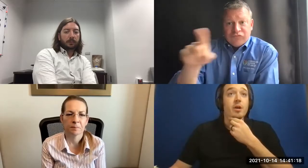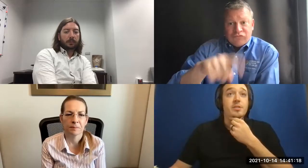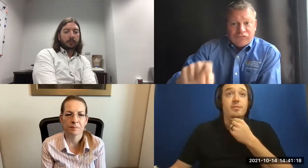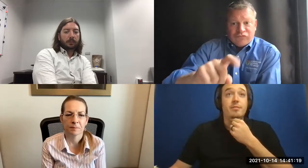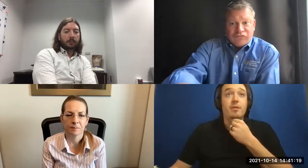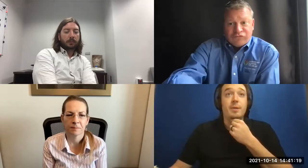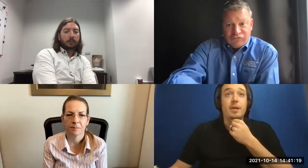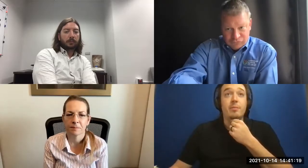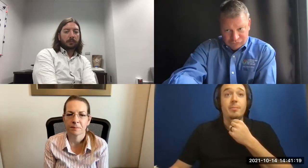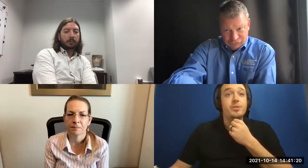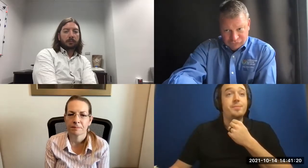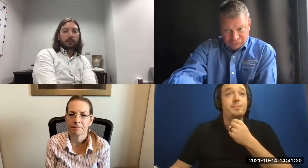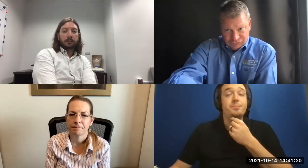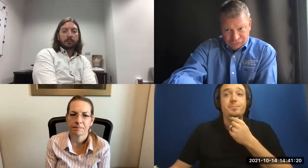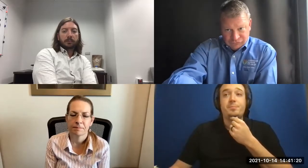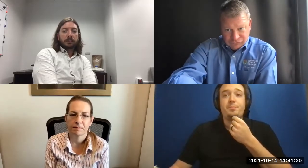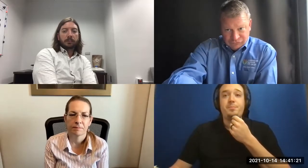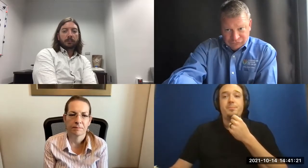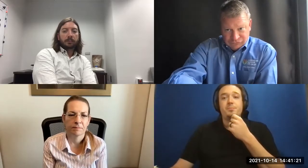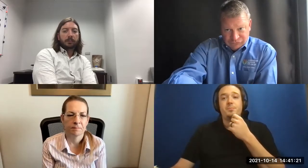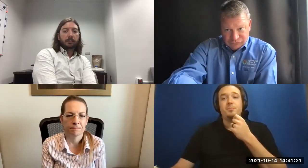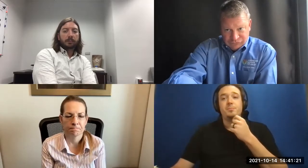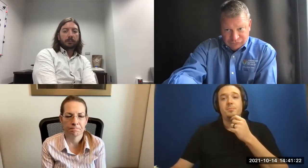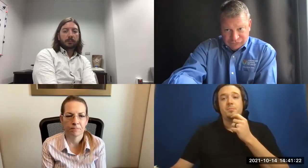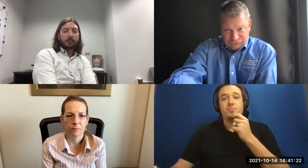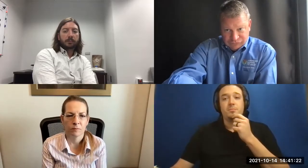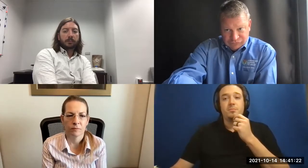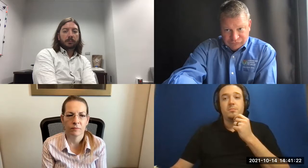Any other thoughts from any other members?